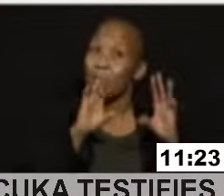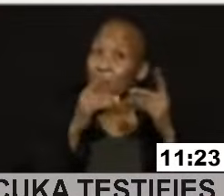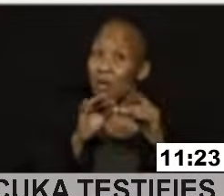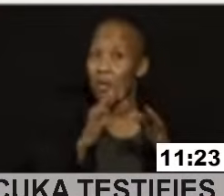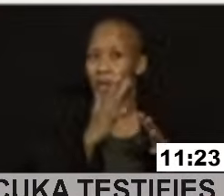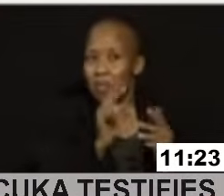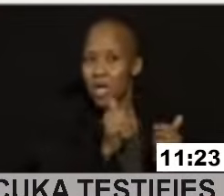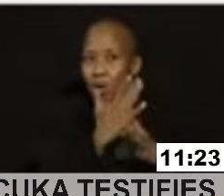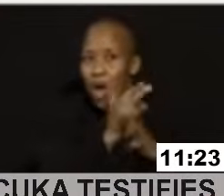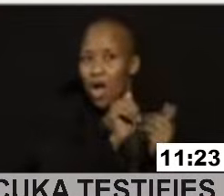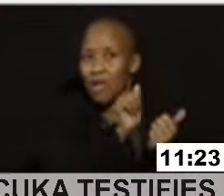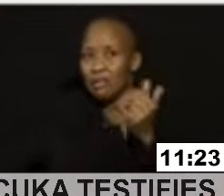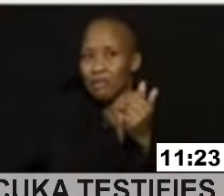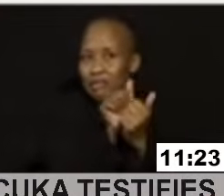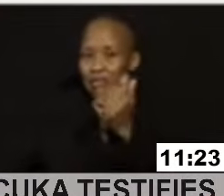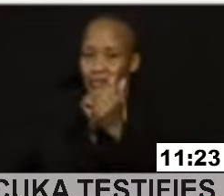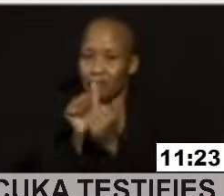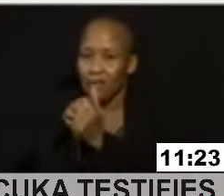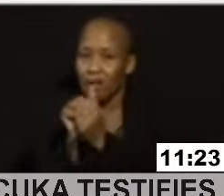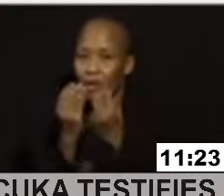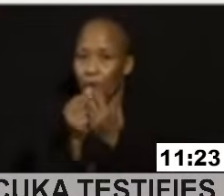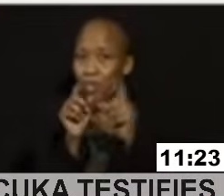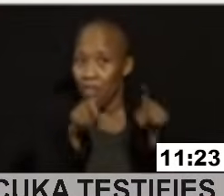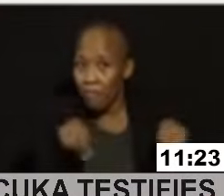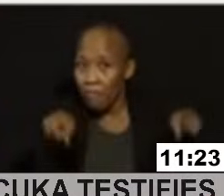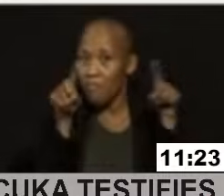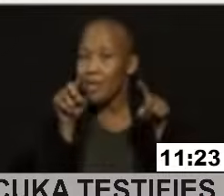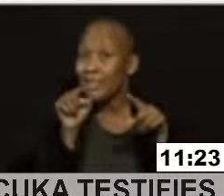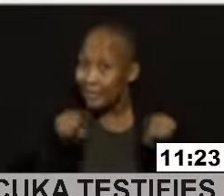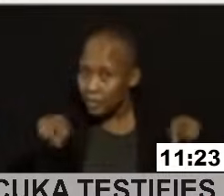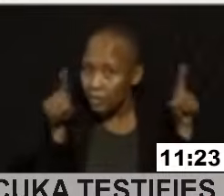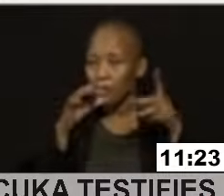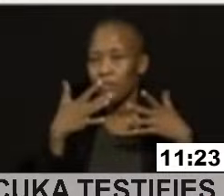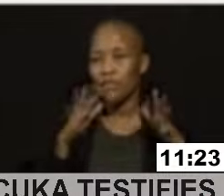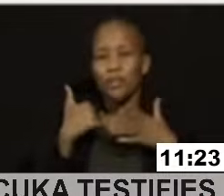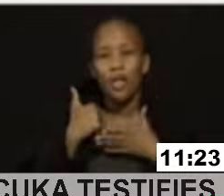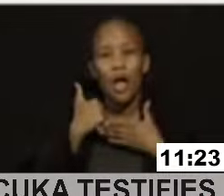with them. And those are the people who helped me to set up the office.